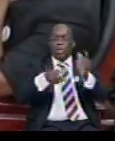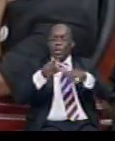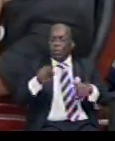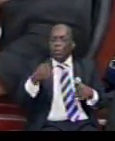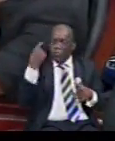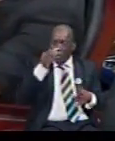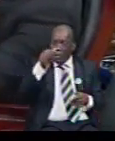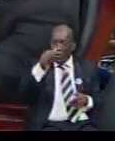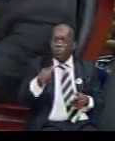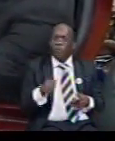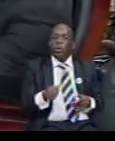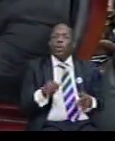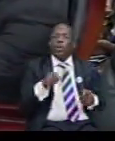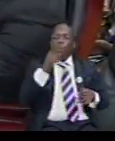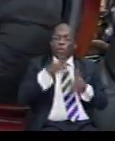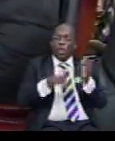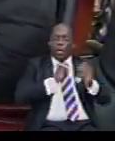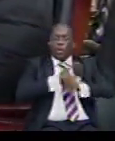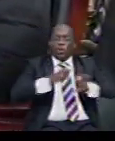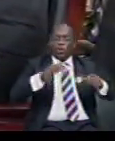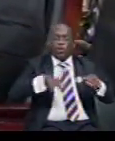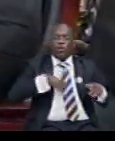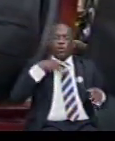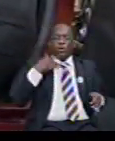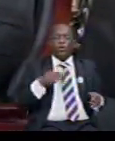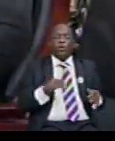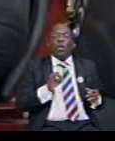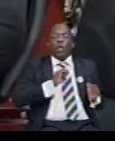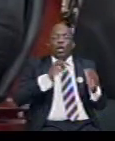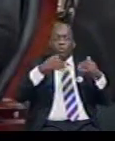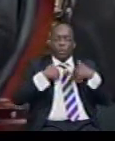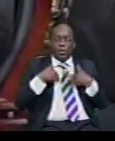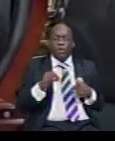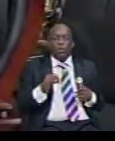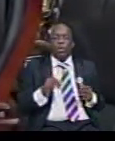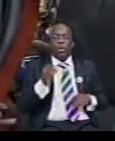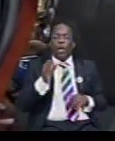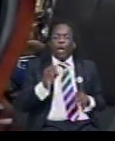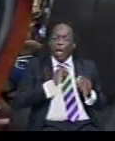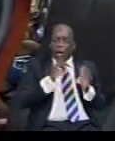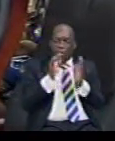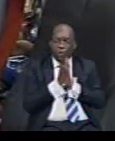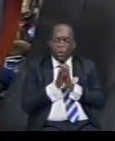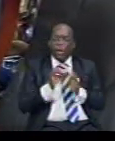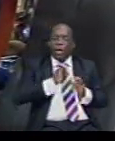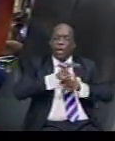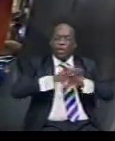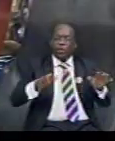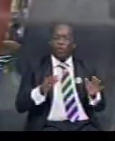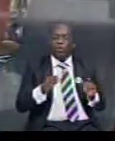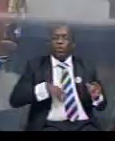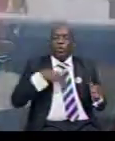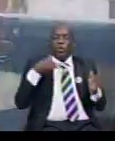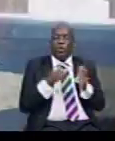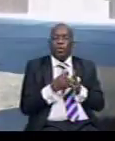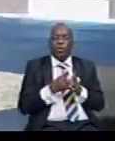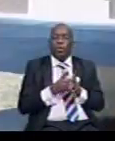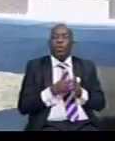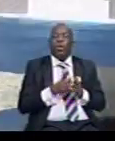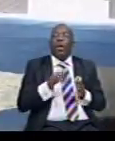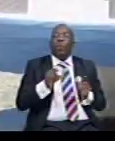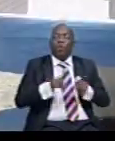My brain, I don't feel it, but I possess it. And the power, the